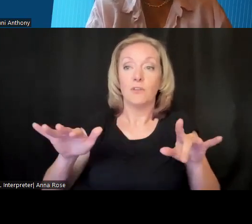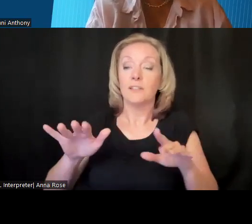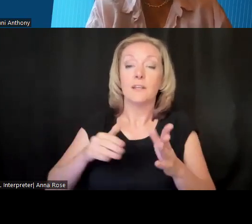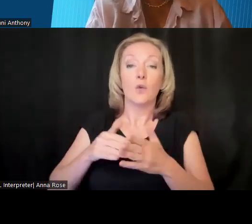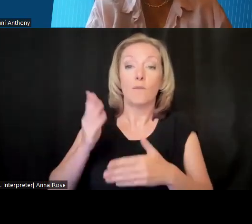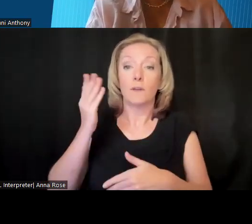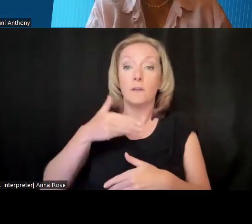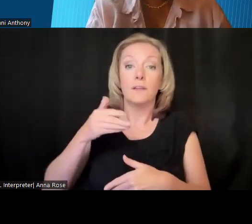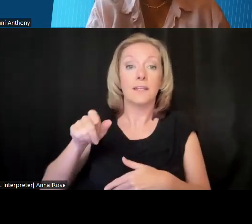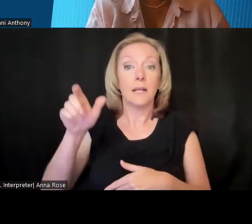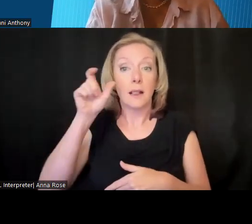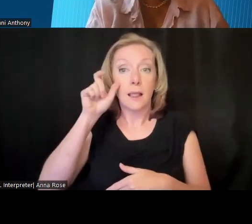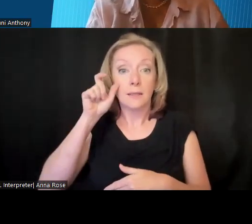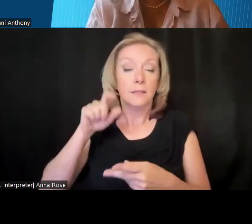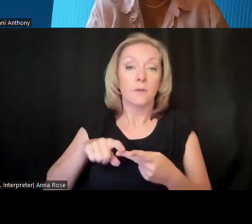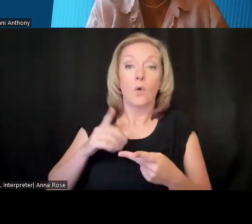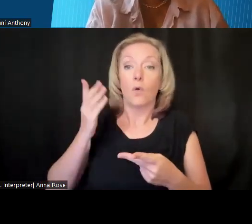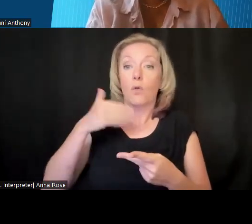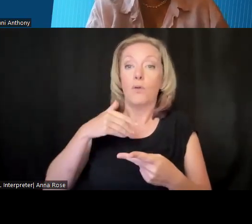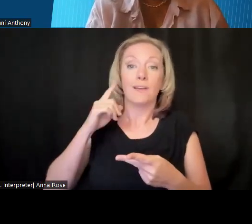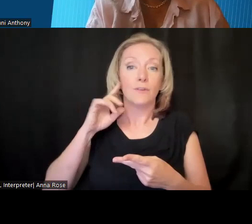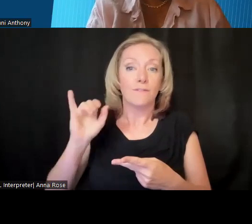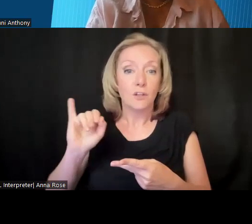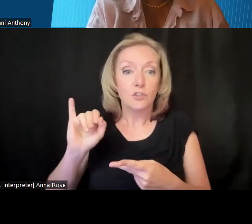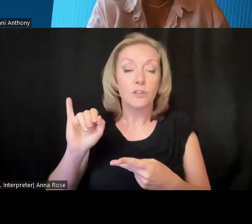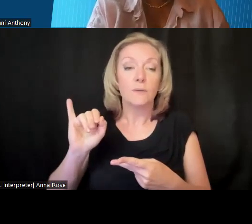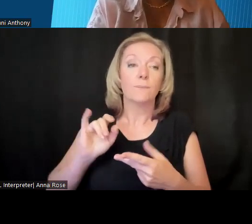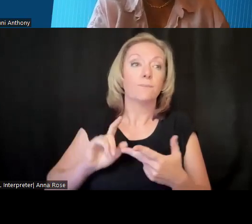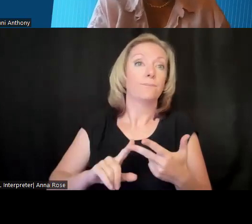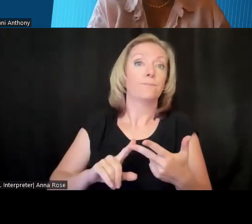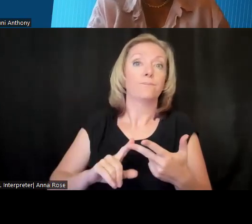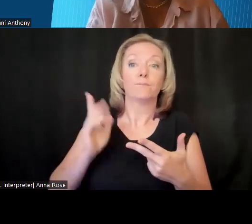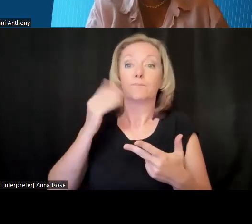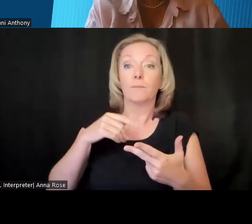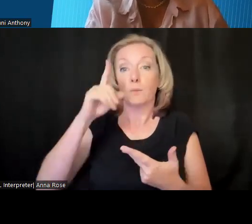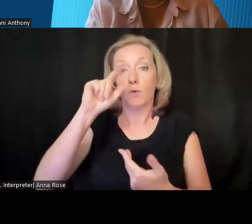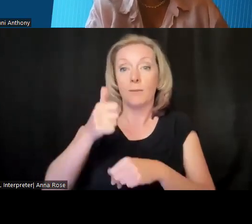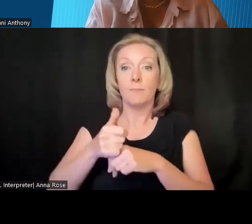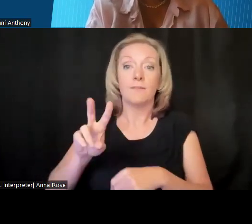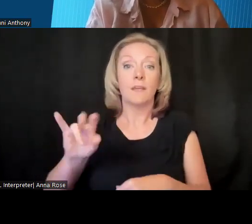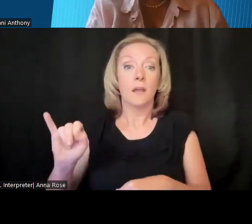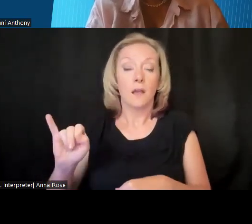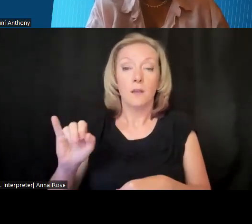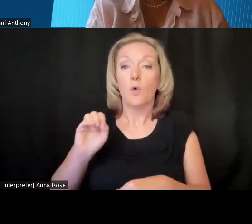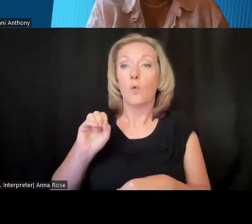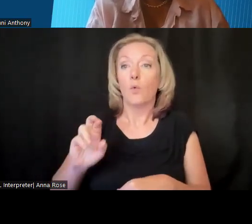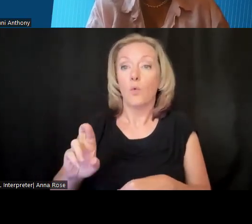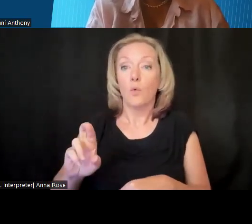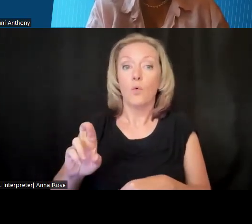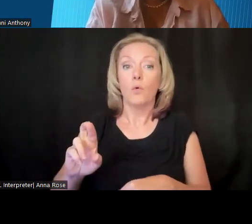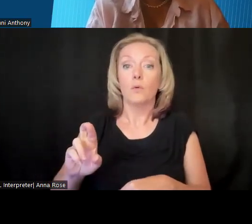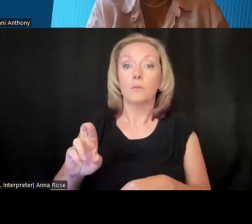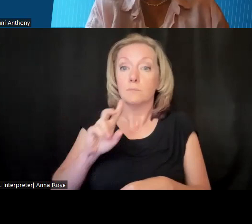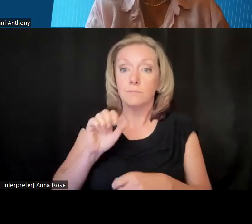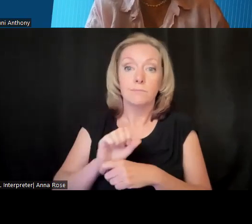need glasses. People can miss that they have ear infections. People can miss there's brain-based visual impairment, or there's truly